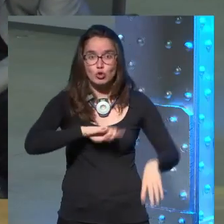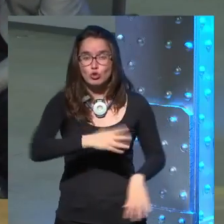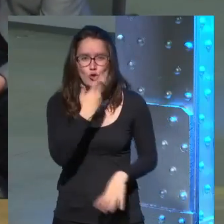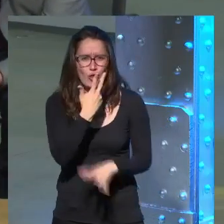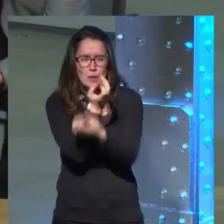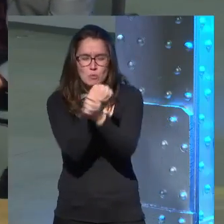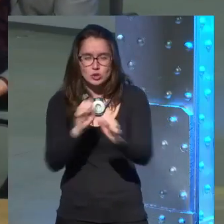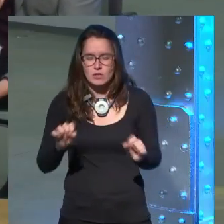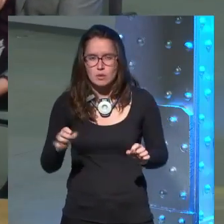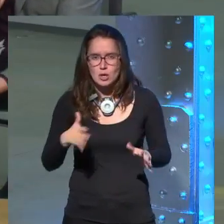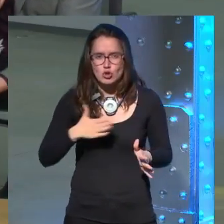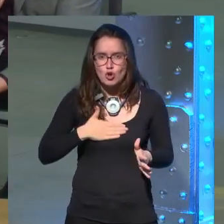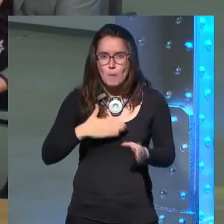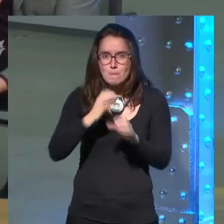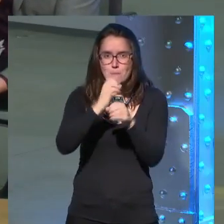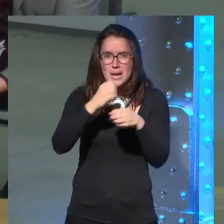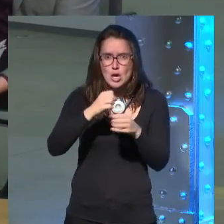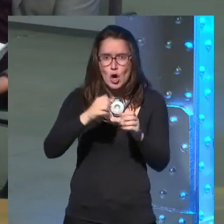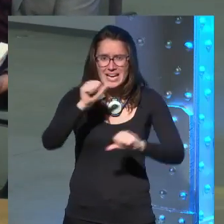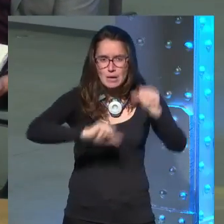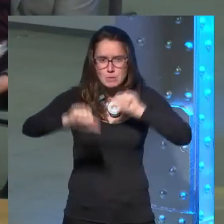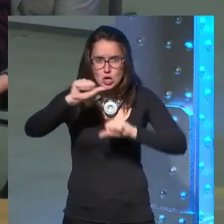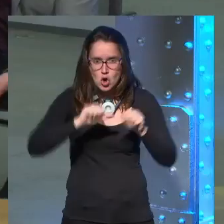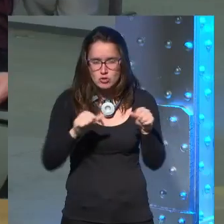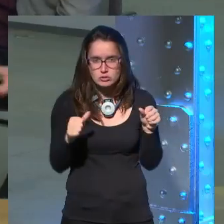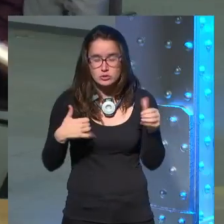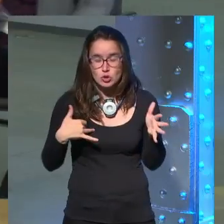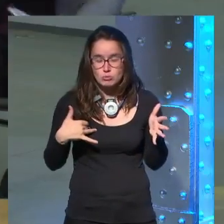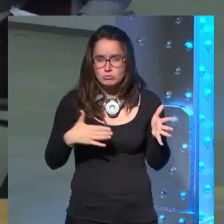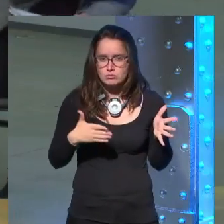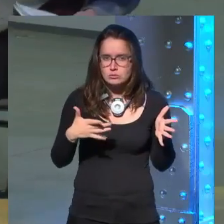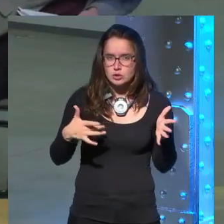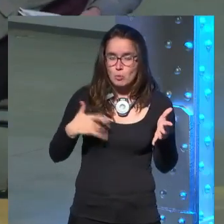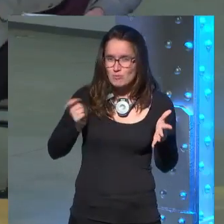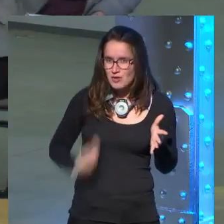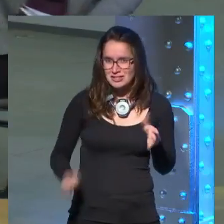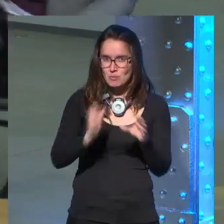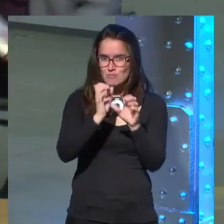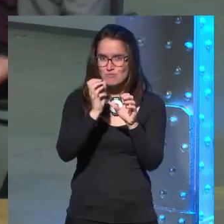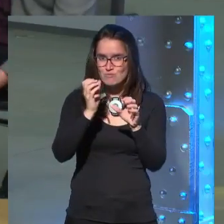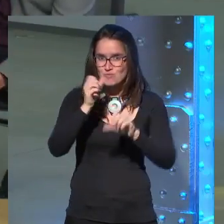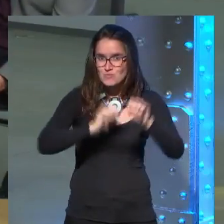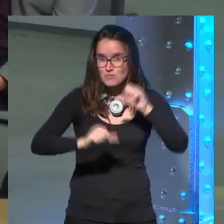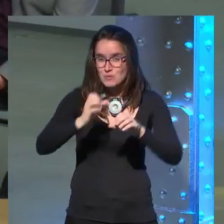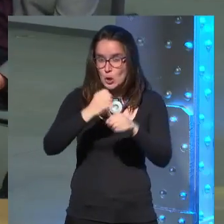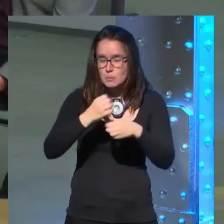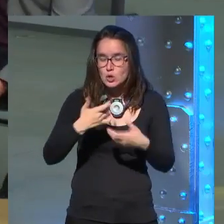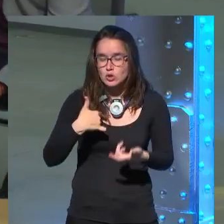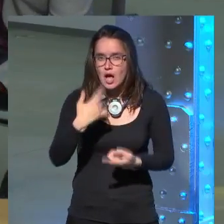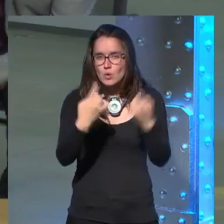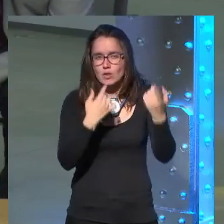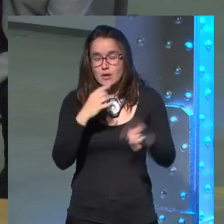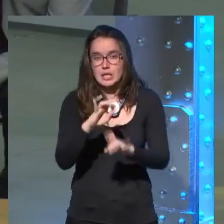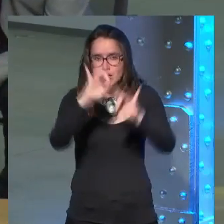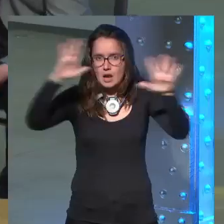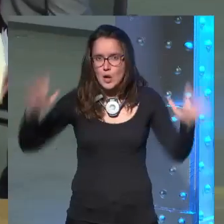by their own nature we will never be able to know. I'm a biochemist, and as a biochemist, perhaps